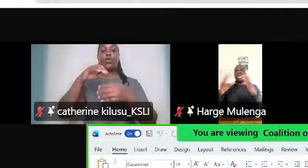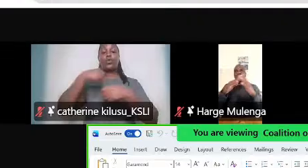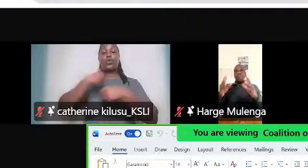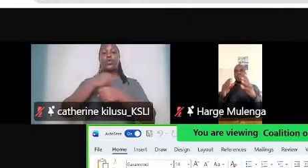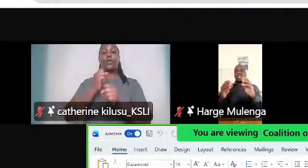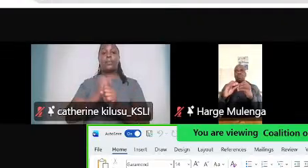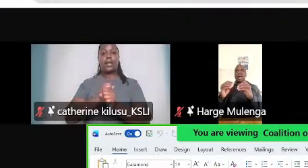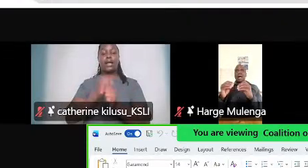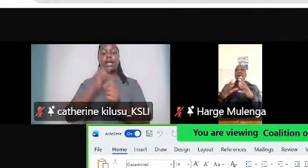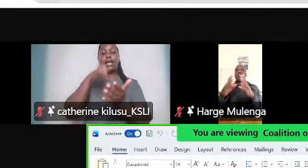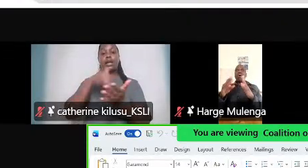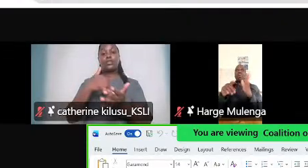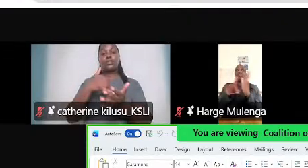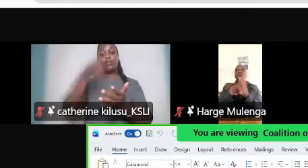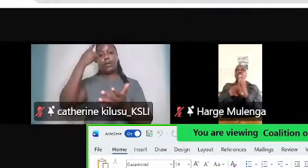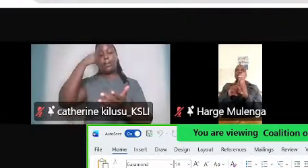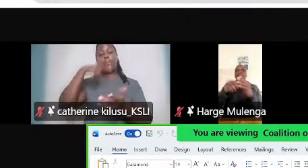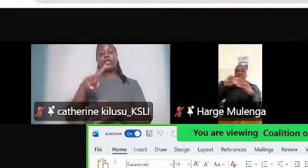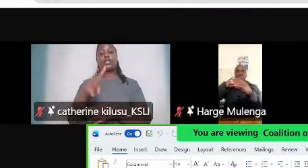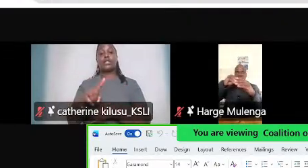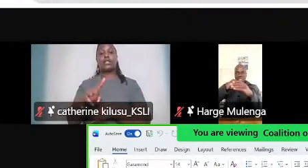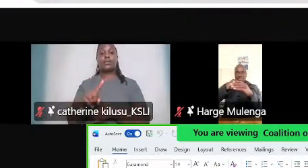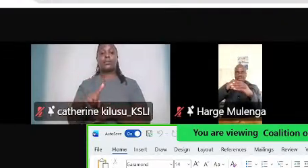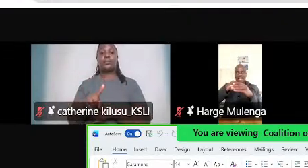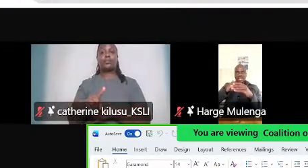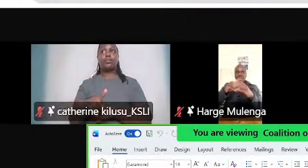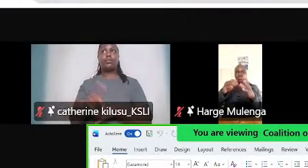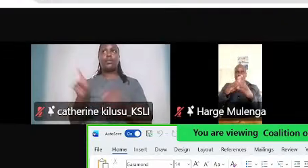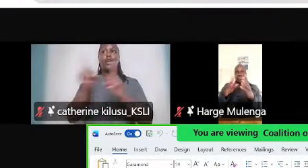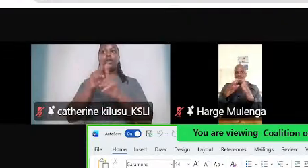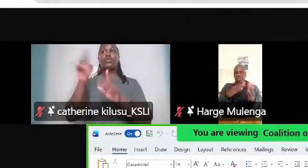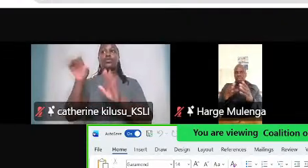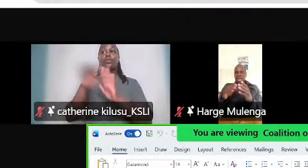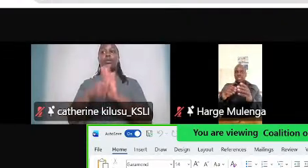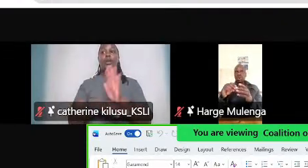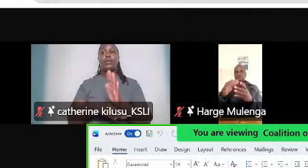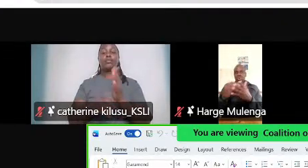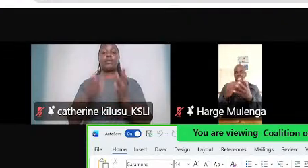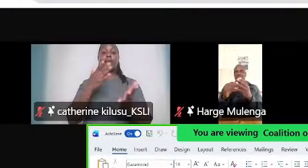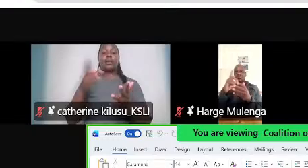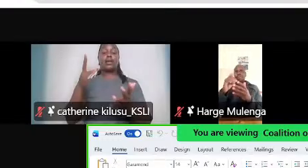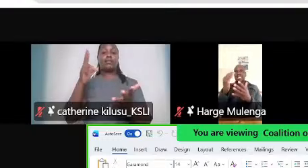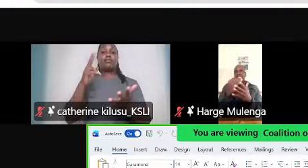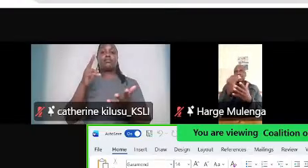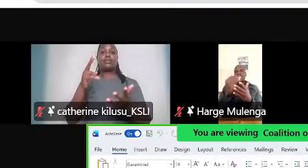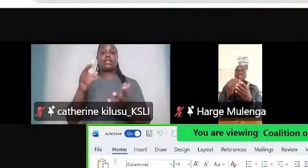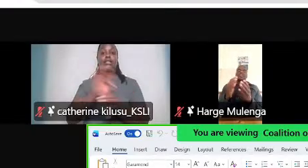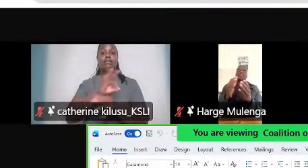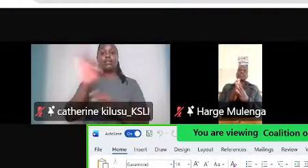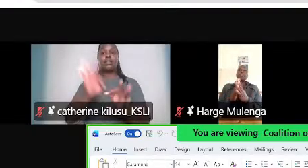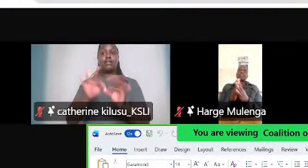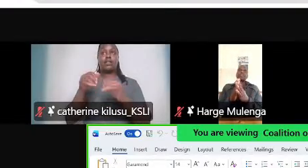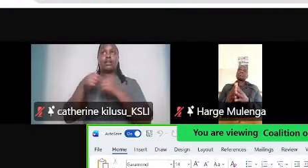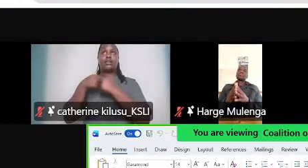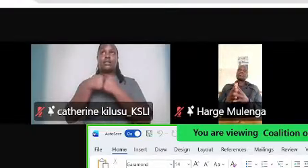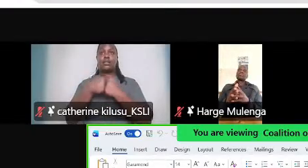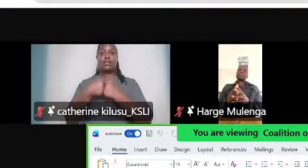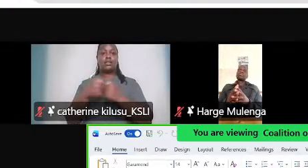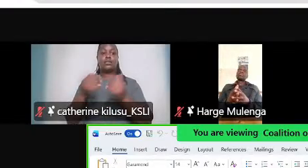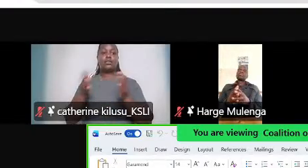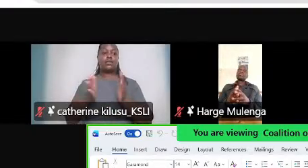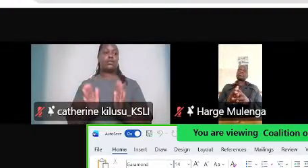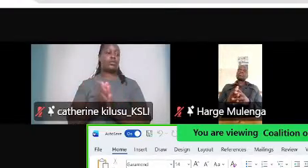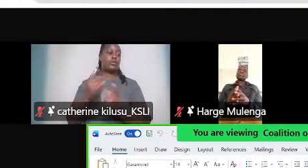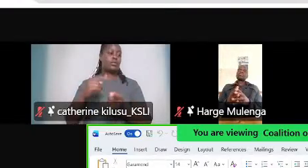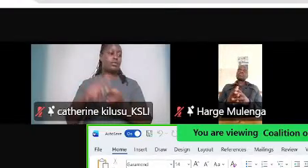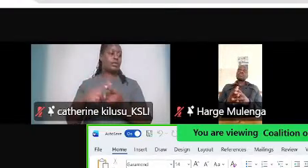and programs. Programs may fail to recognize the specific talents of persons with psychosocial